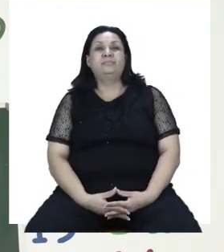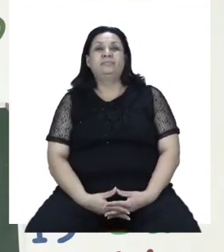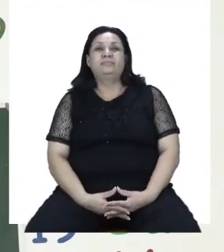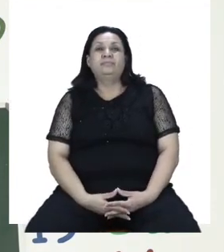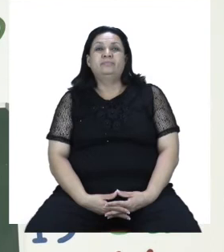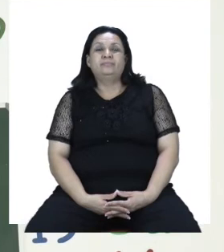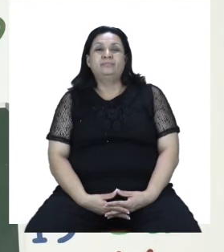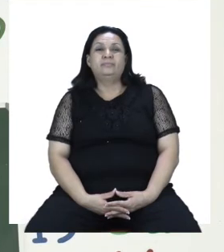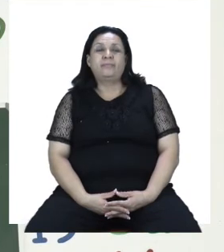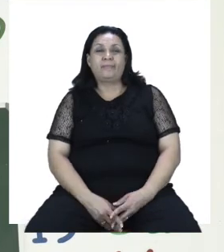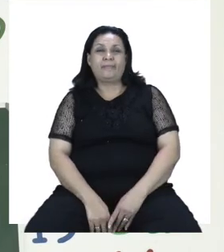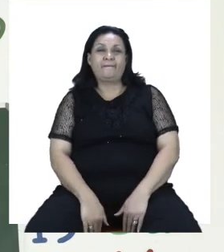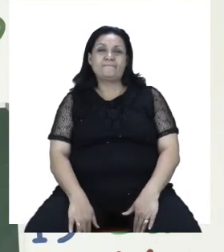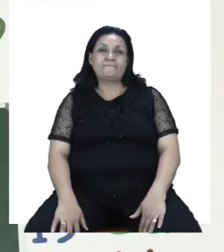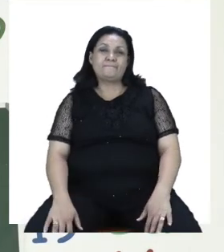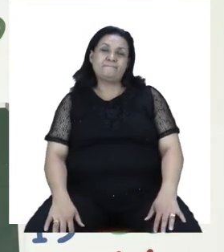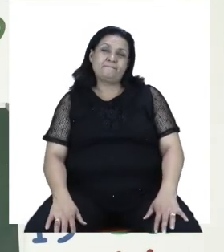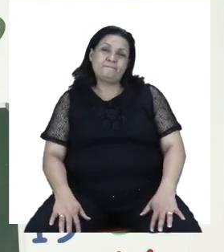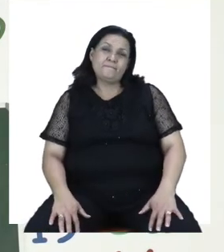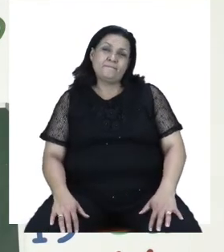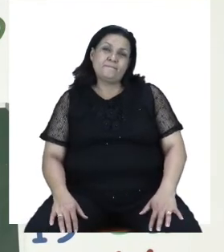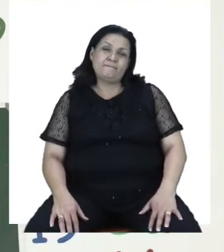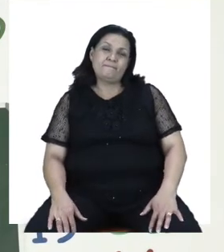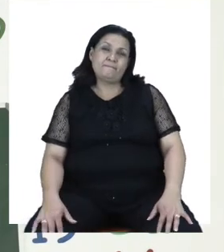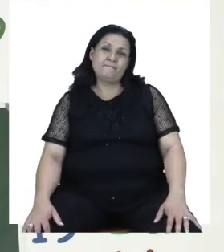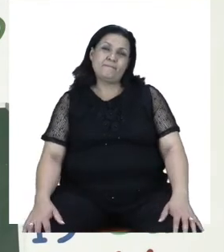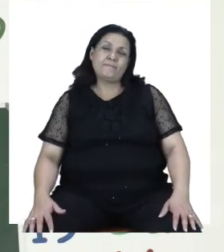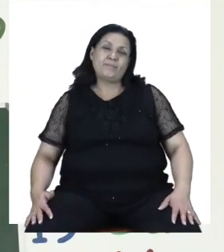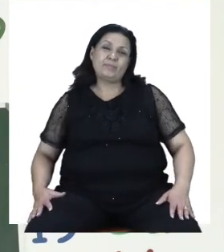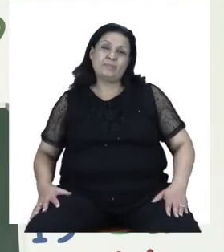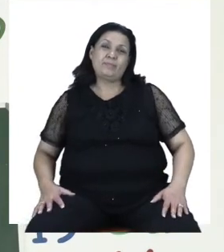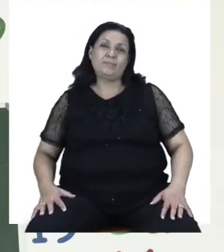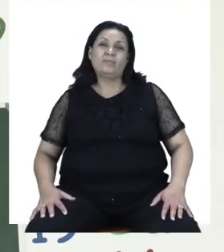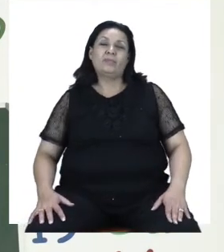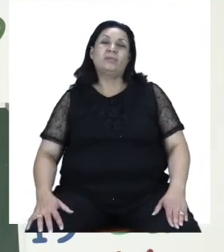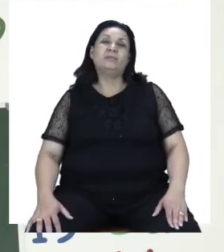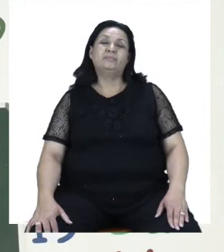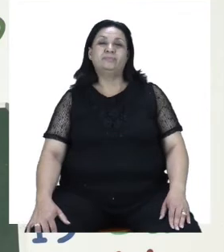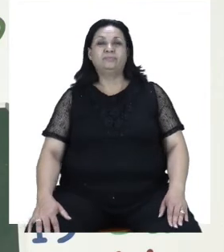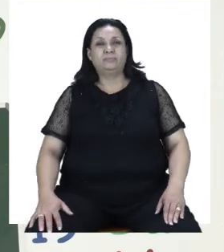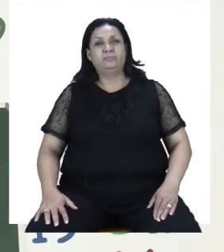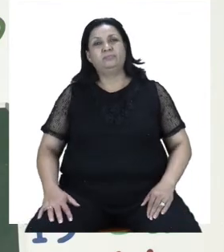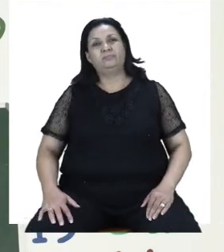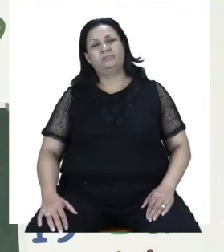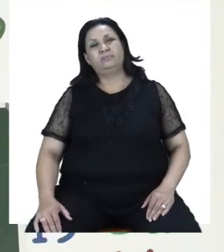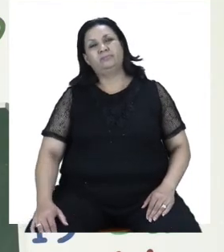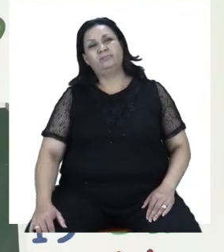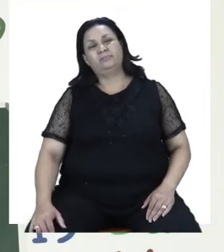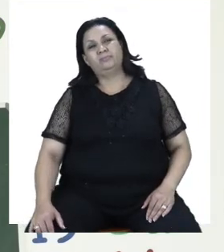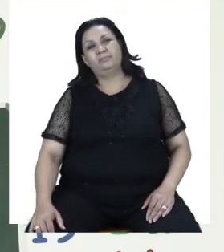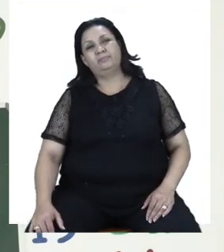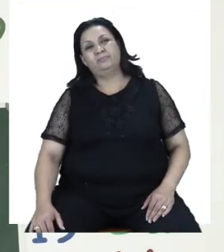you have made. And when you get back to where the arrow is, we are going to go the other way. So let's